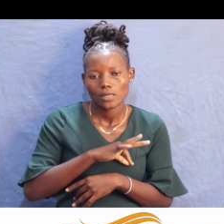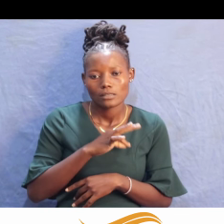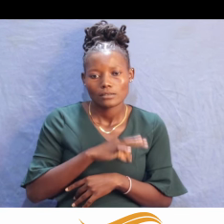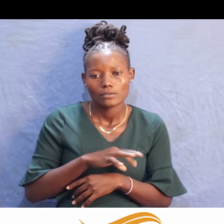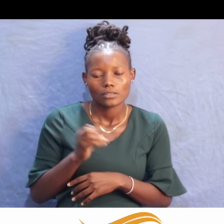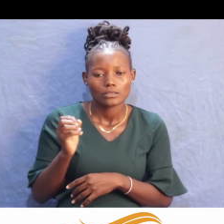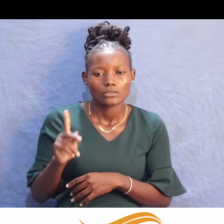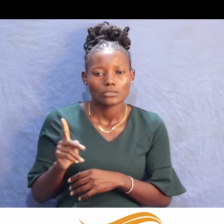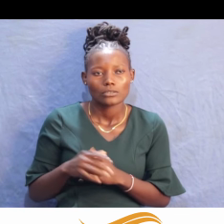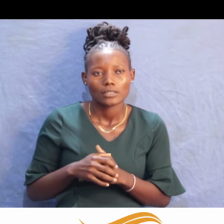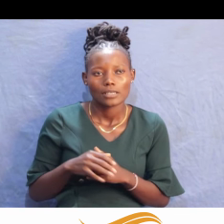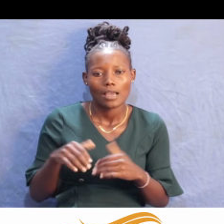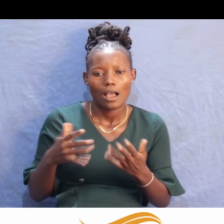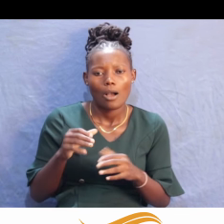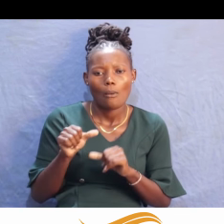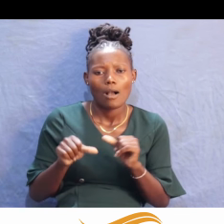Now, how about the